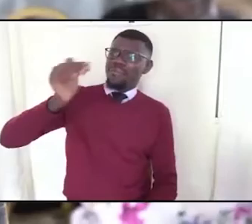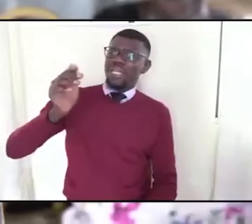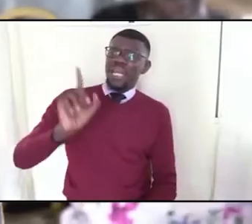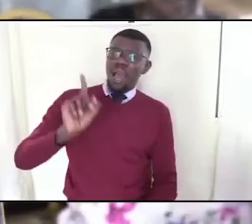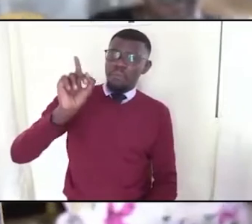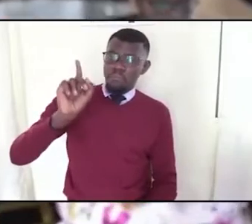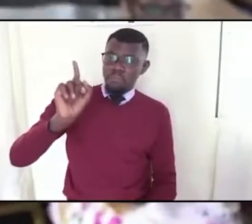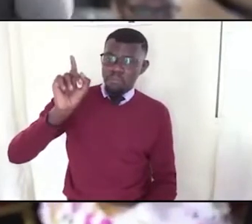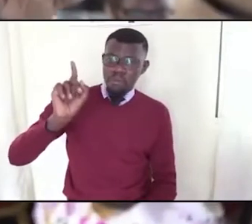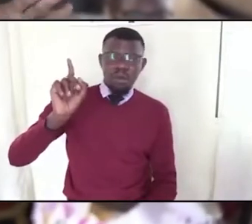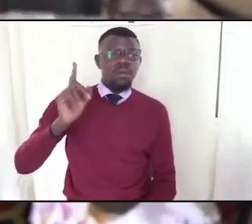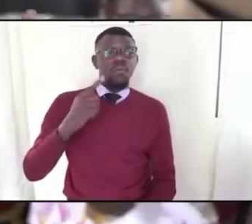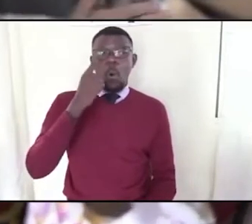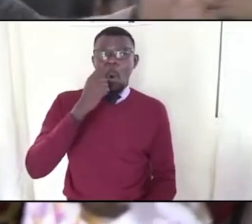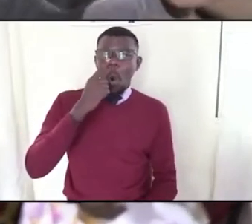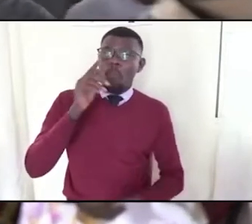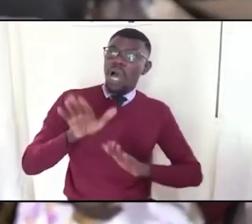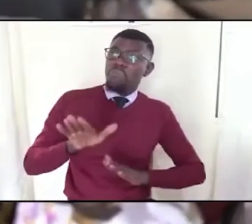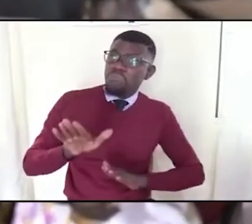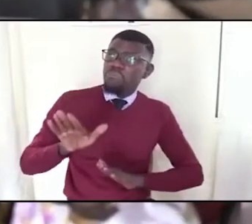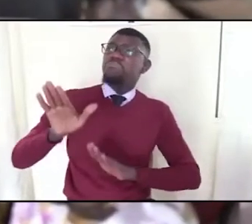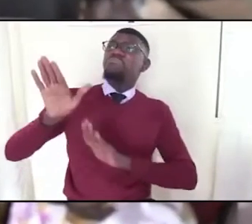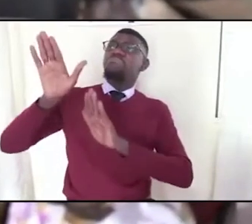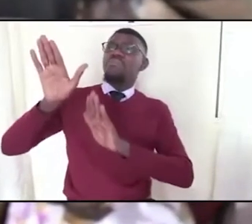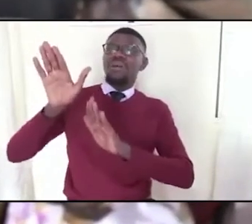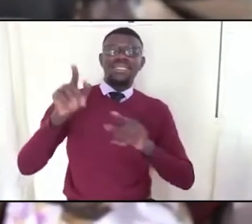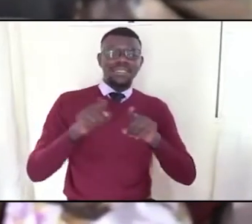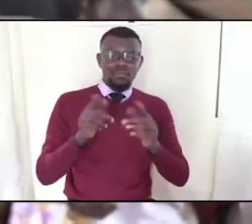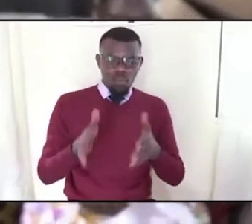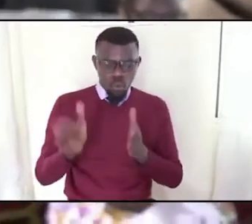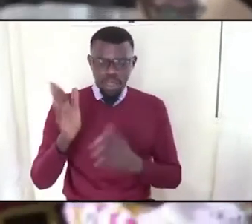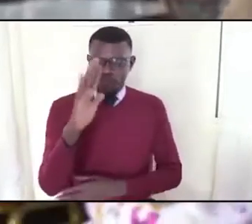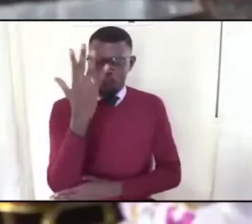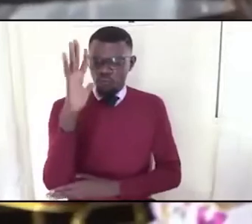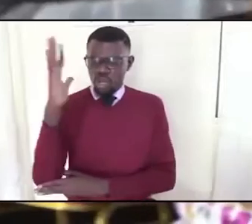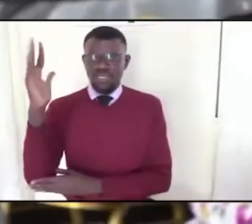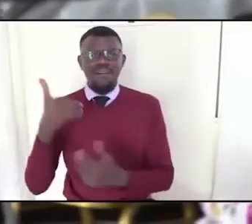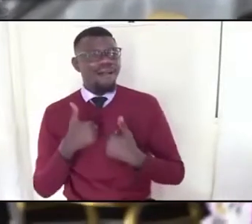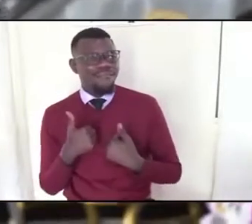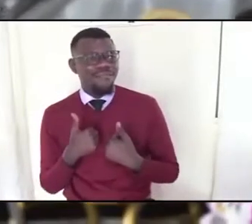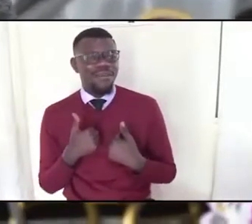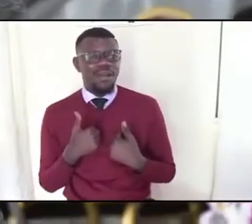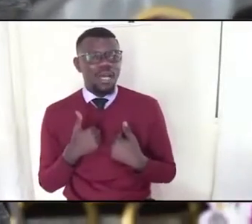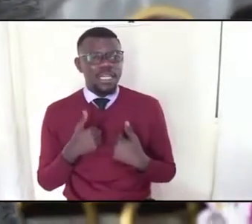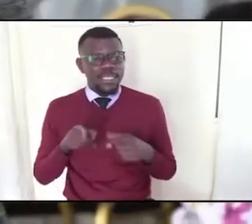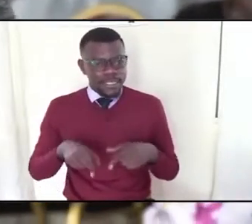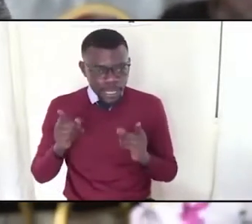And for her to access that home, she would pass through a forest, which she did successfully.